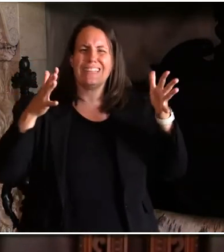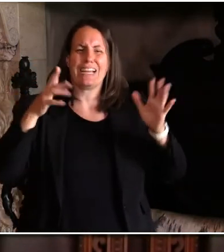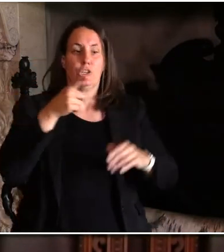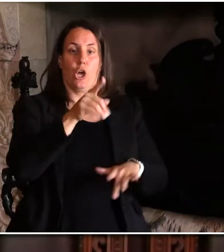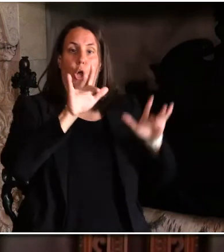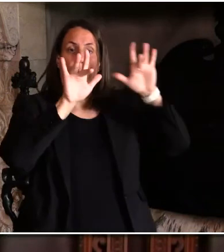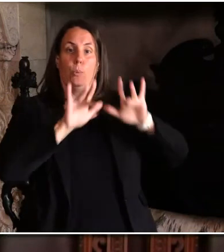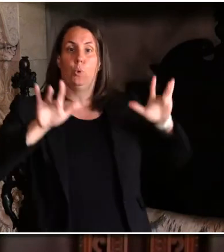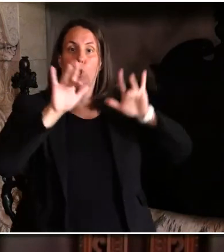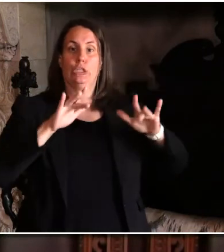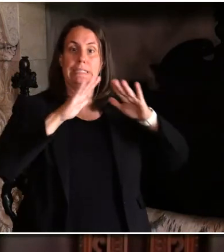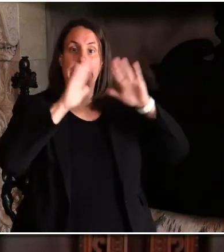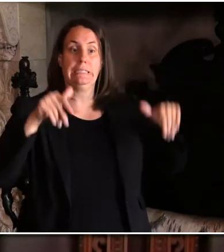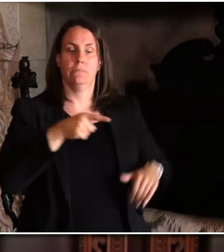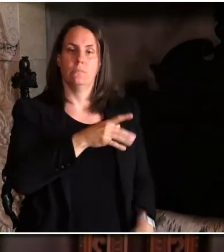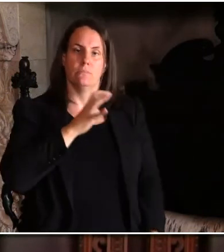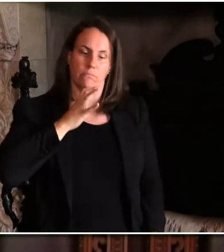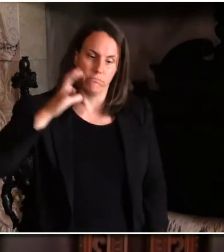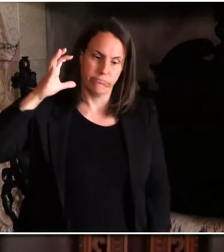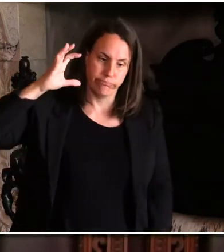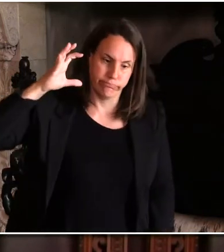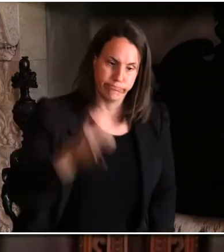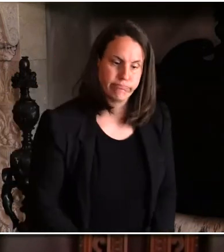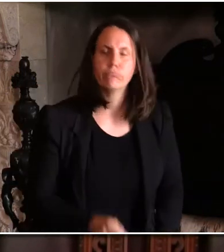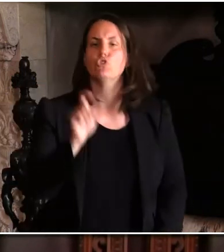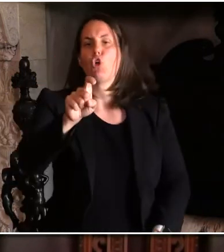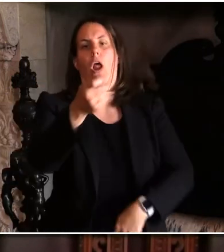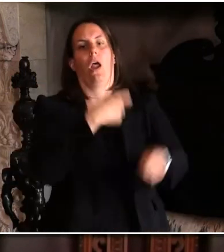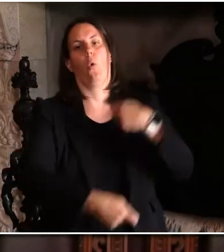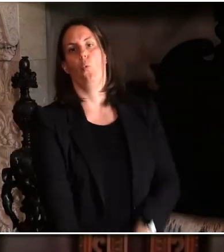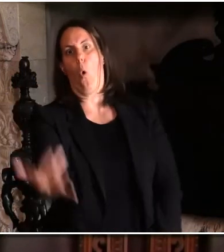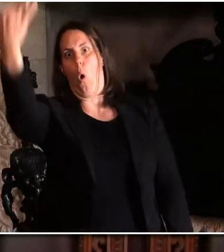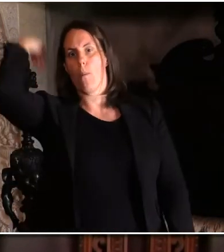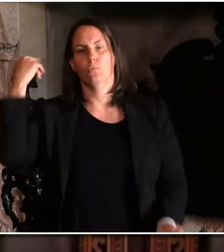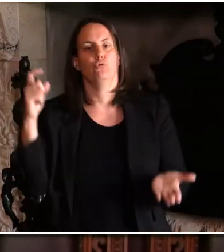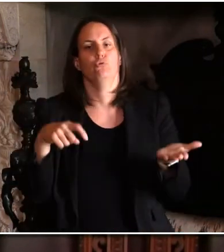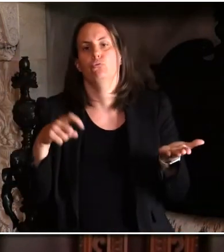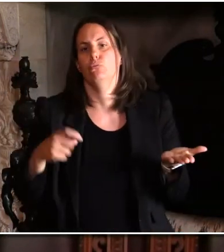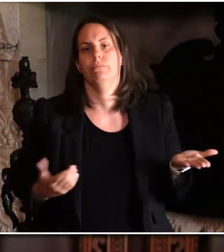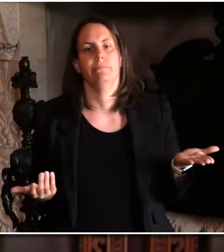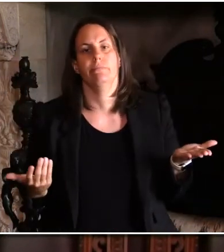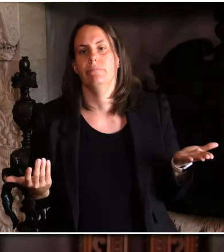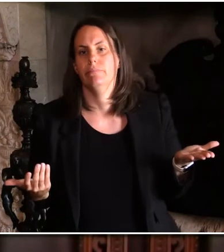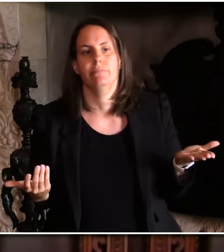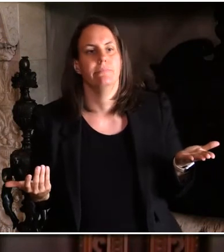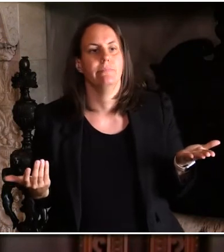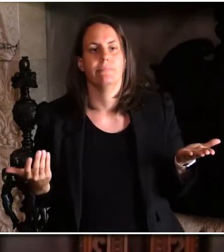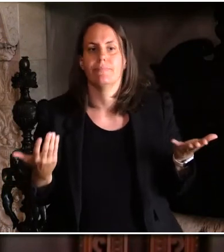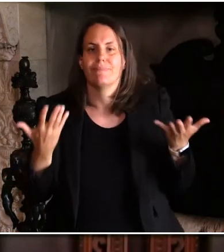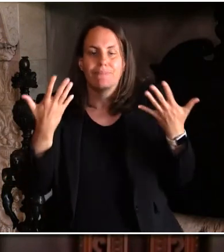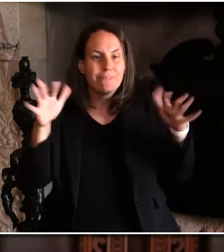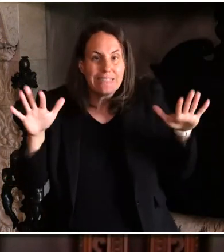claims paid out. As you know, there's several 100,000 of claims that are fraudulent that we still